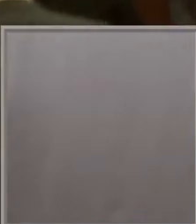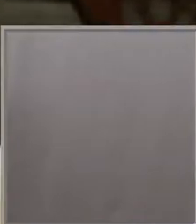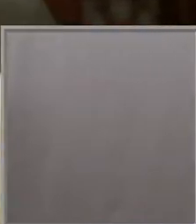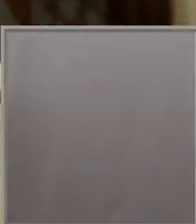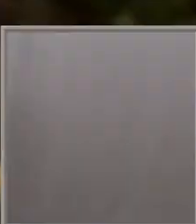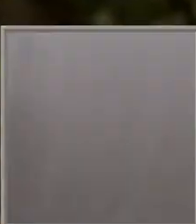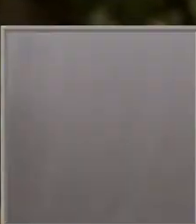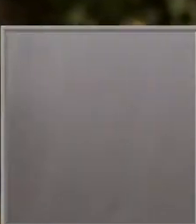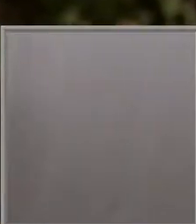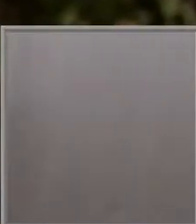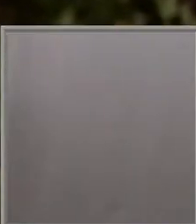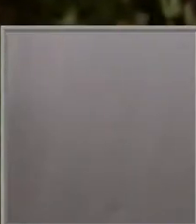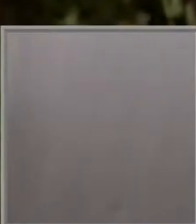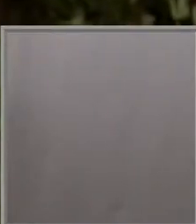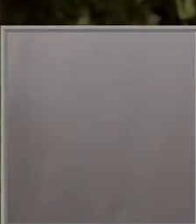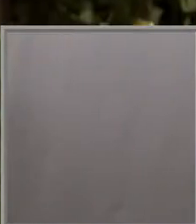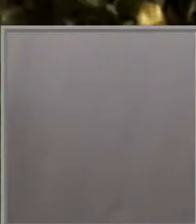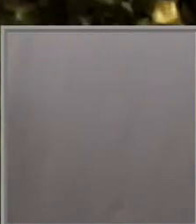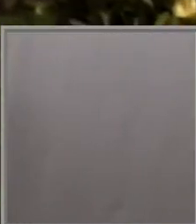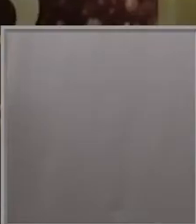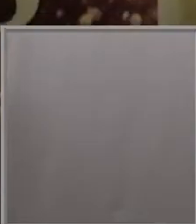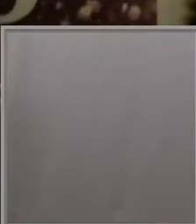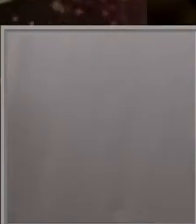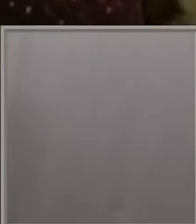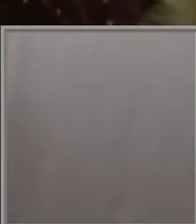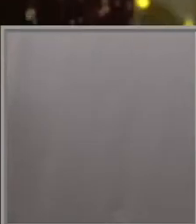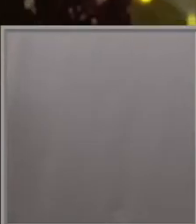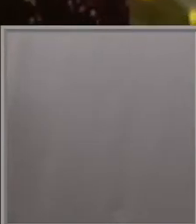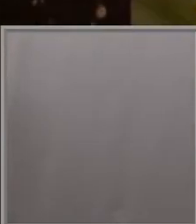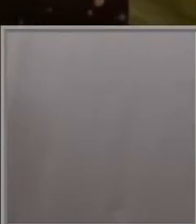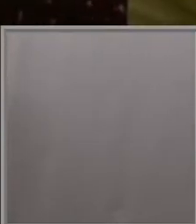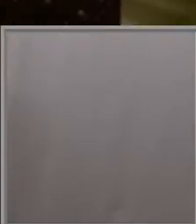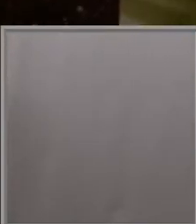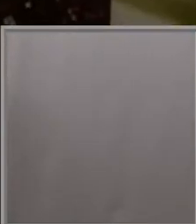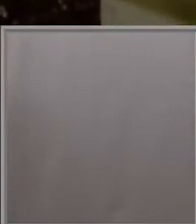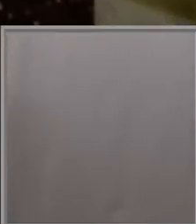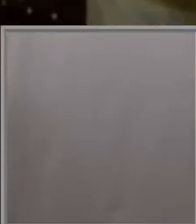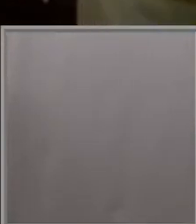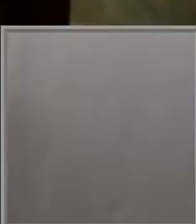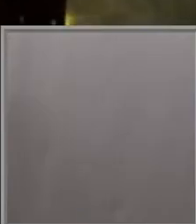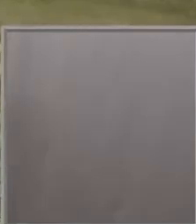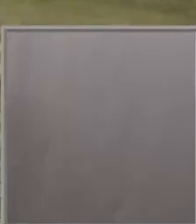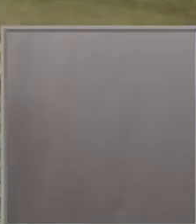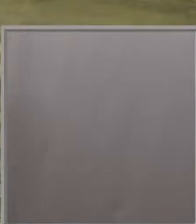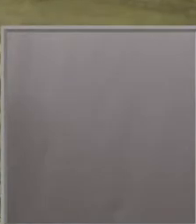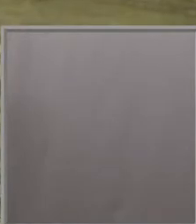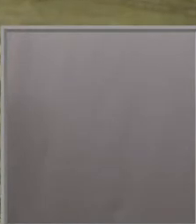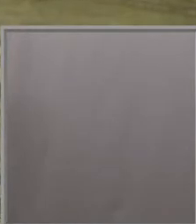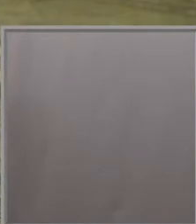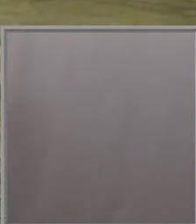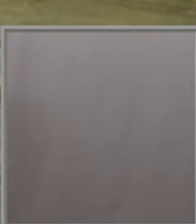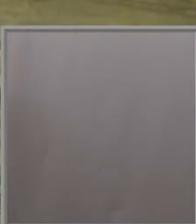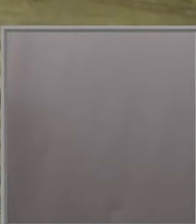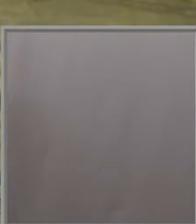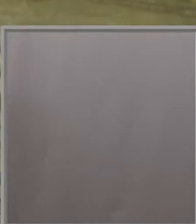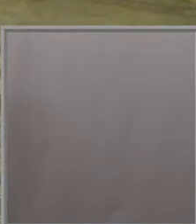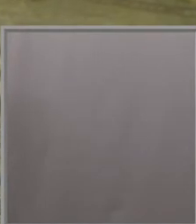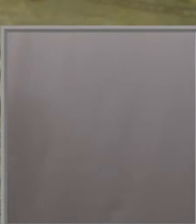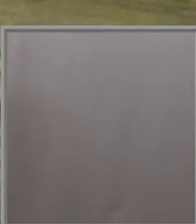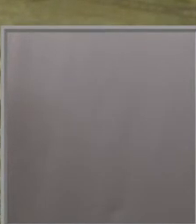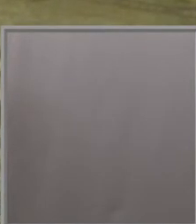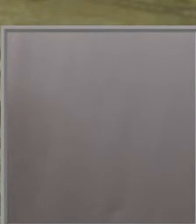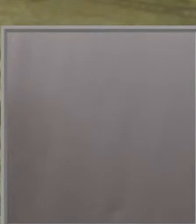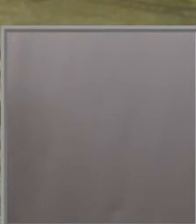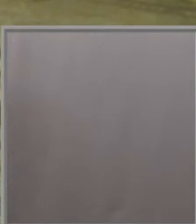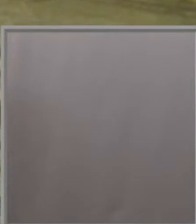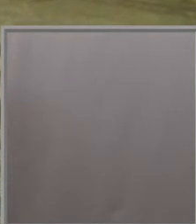to the Gauteng Legislature. That is the fifth annual Vita Basadi Awards. This year, close to